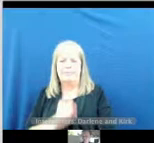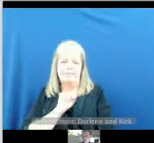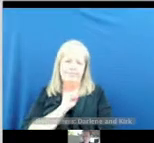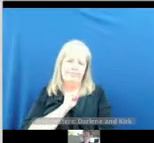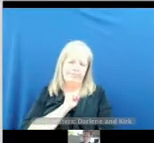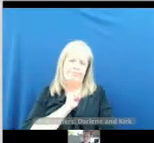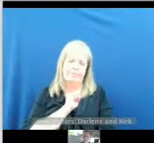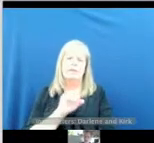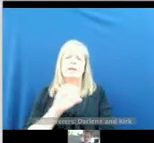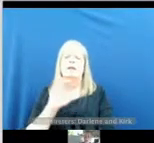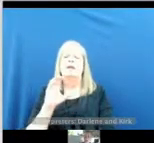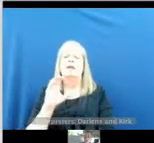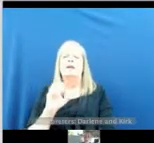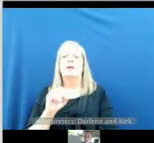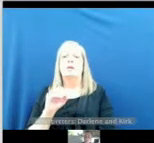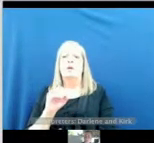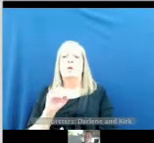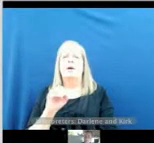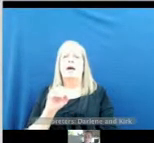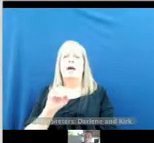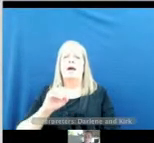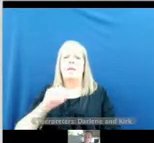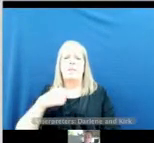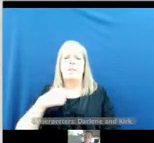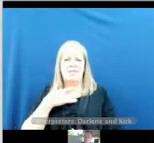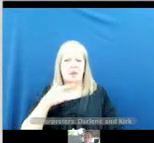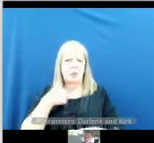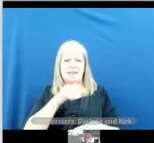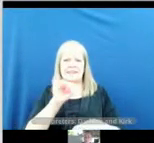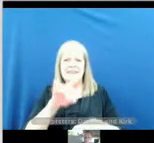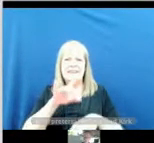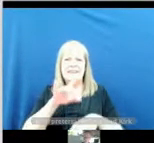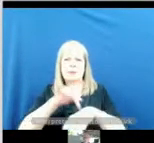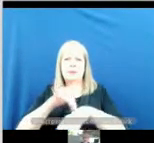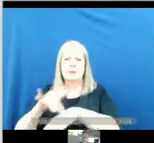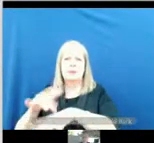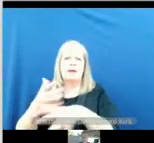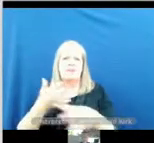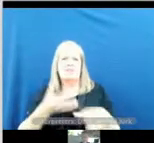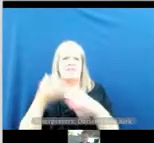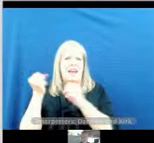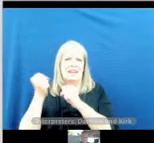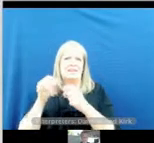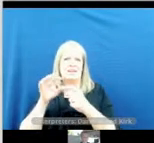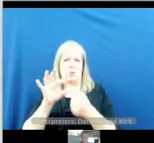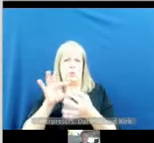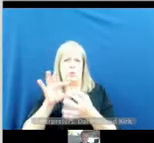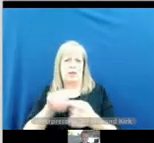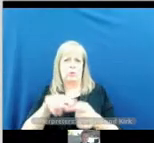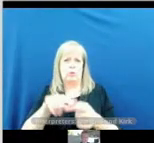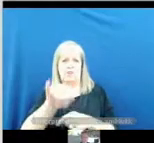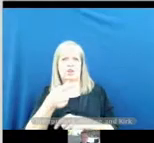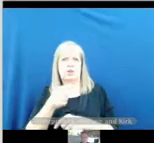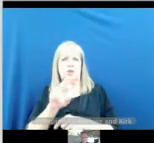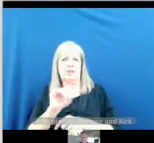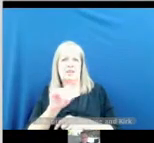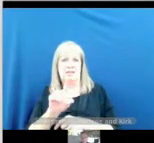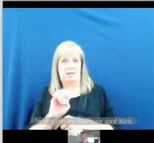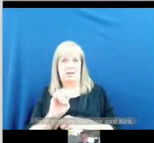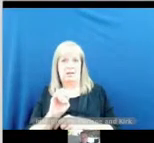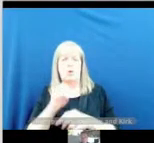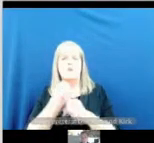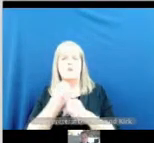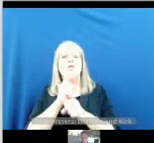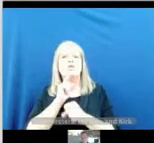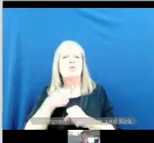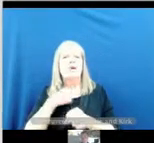So to go back to, I feel like we skipped through quickly, particularly around this guide, and I want to make sure that we have an